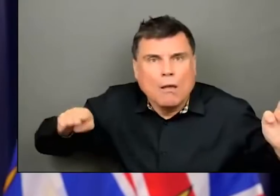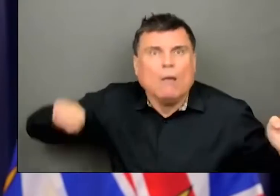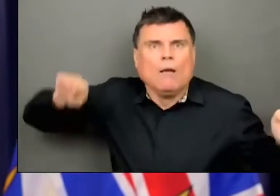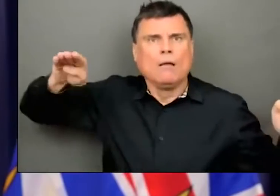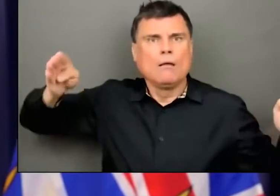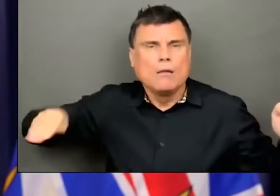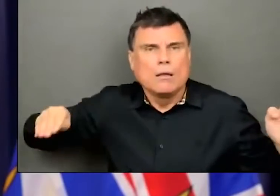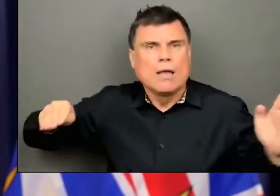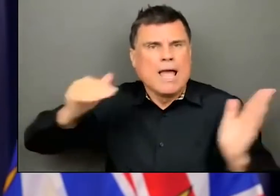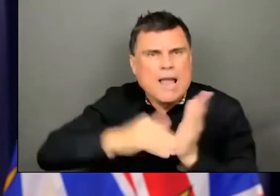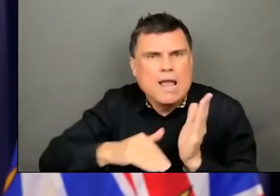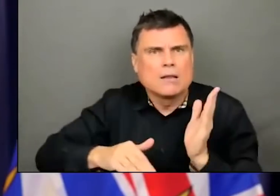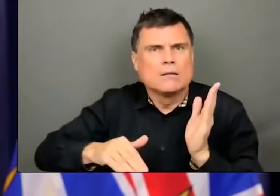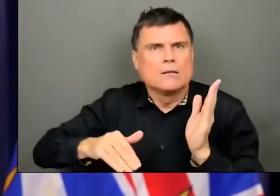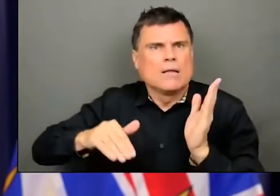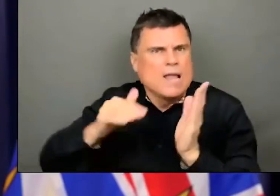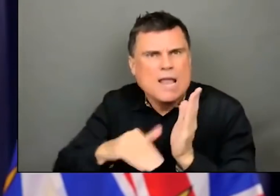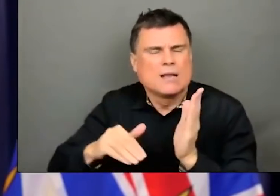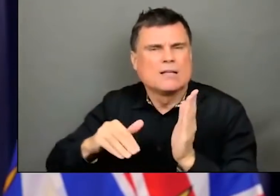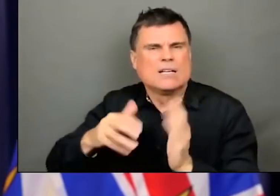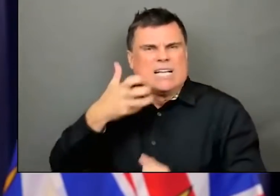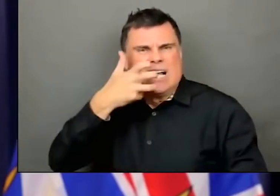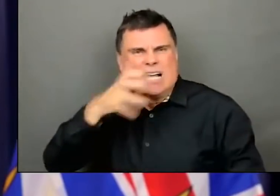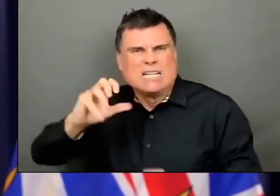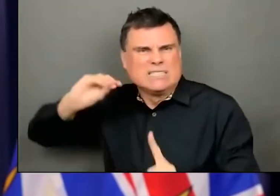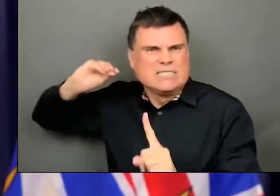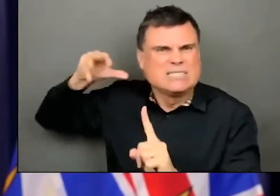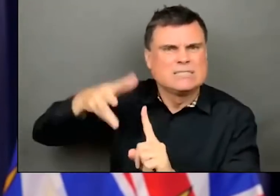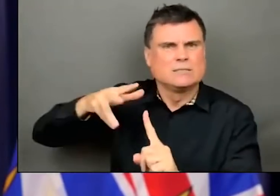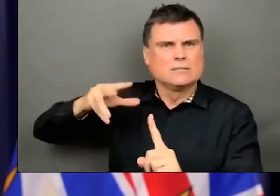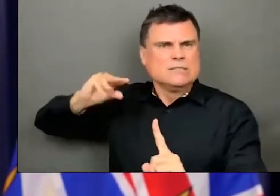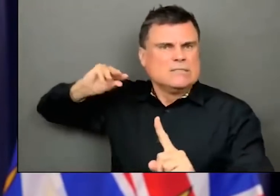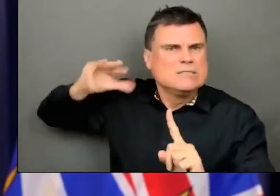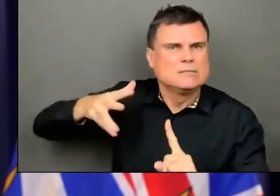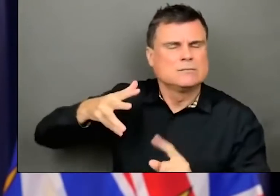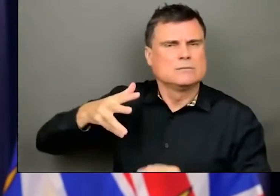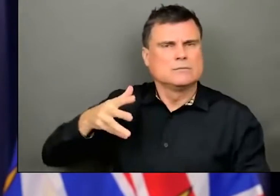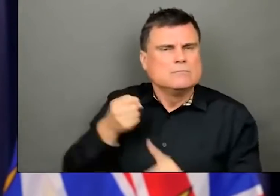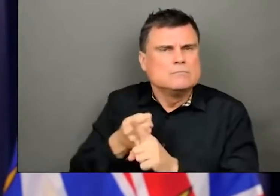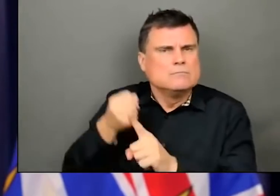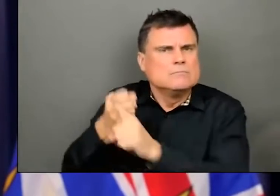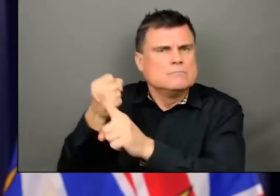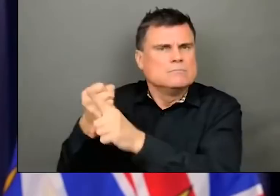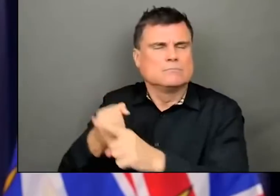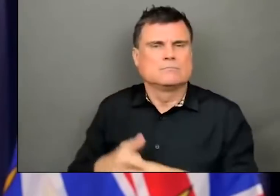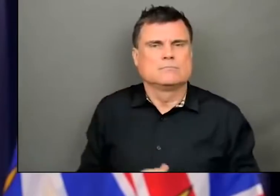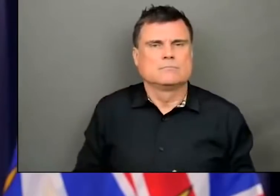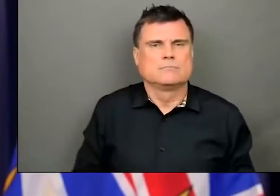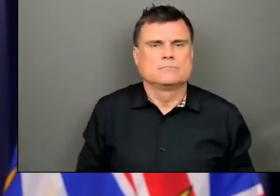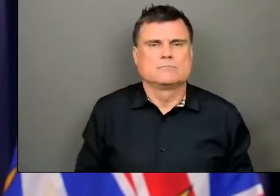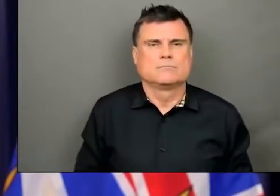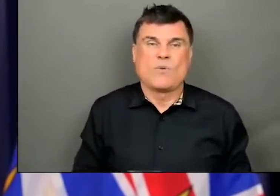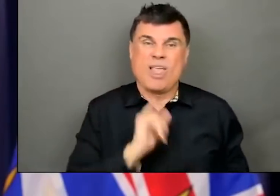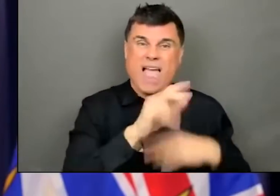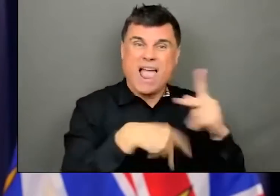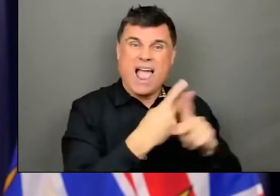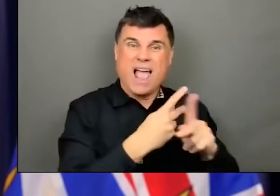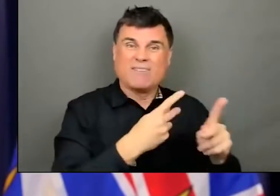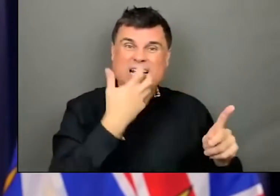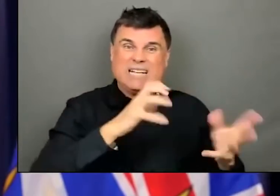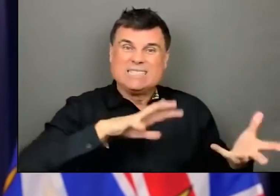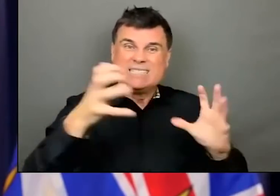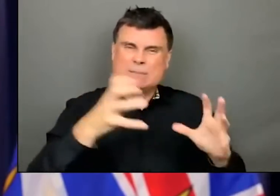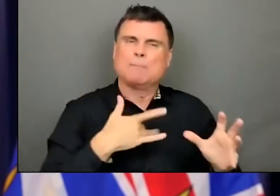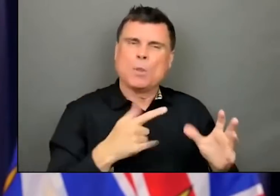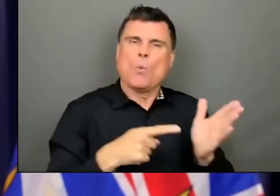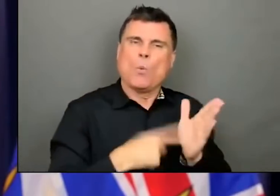to update you on the Public Service Agency's vaccinations. Several weeks ago, we told